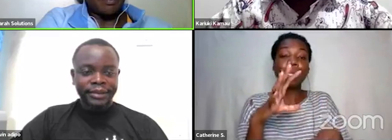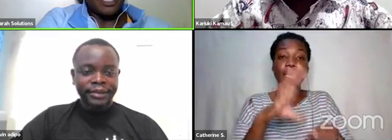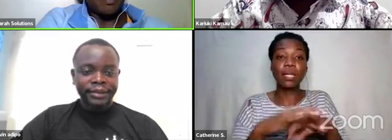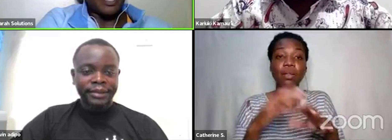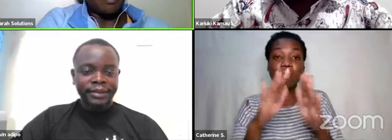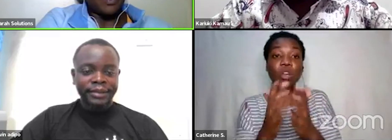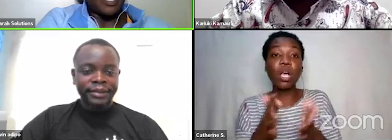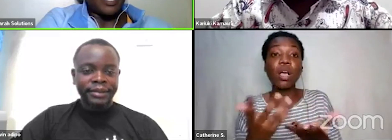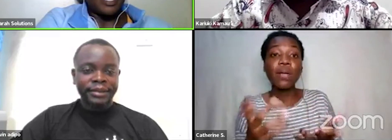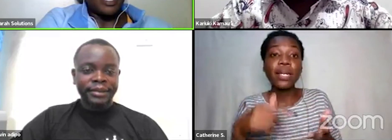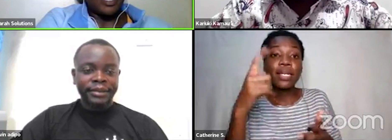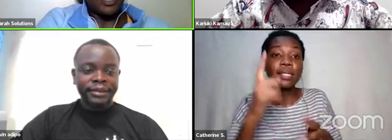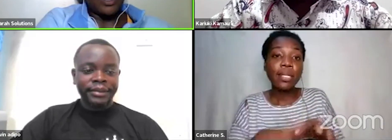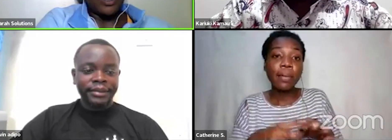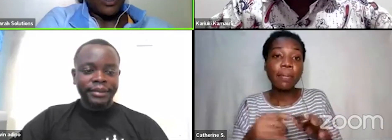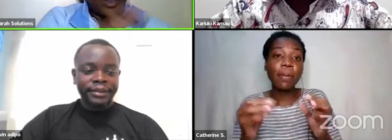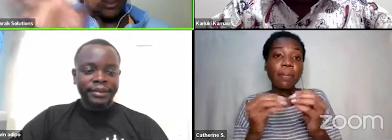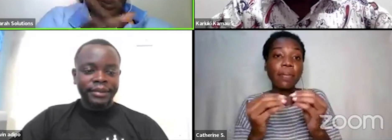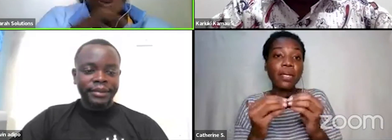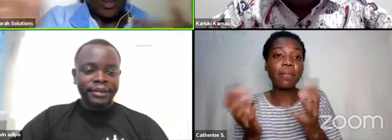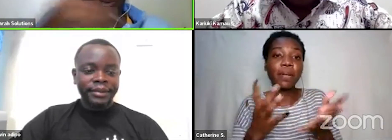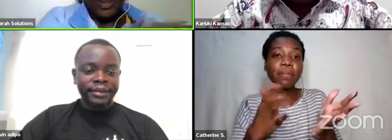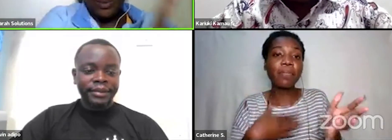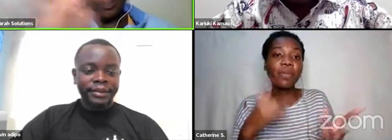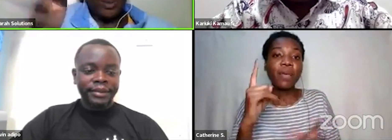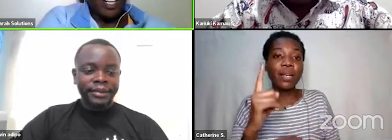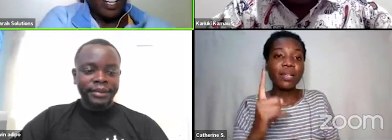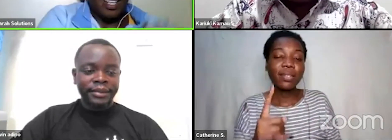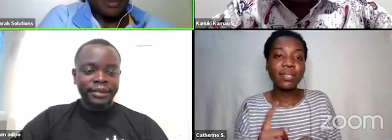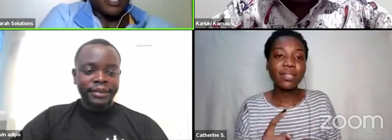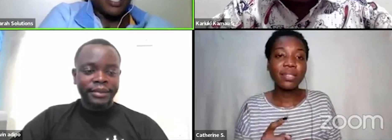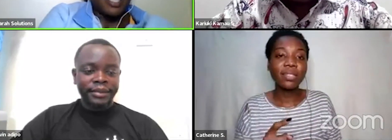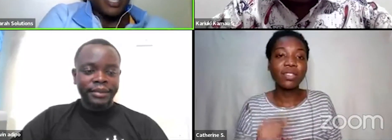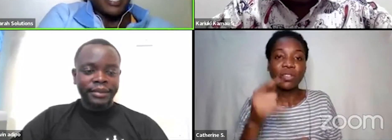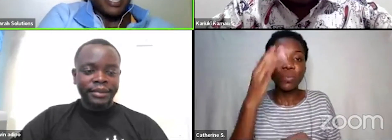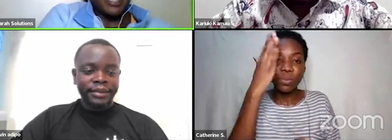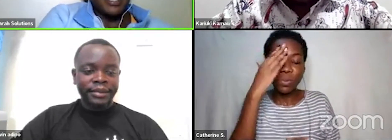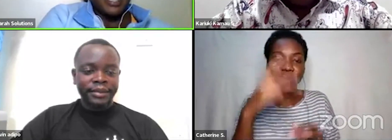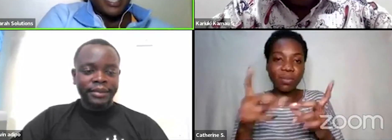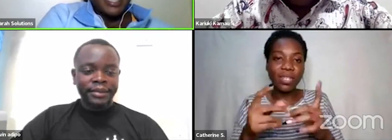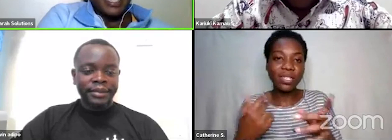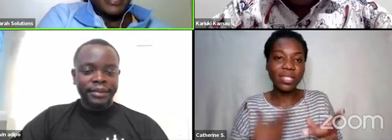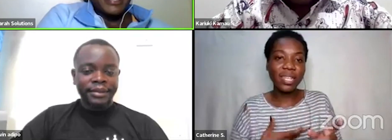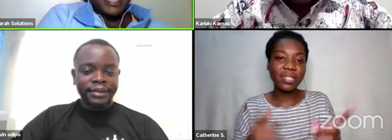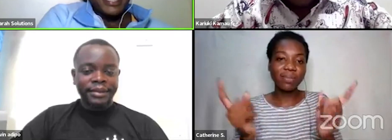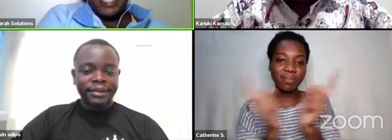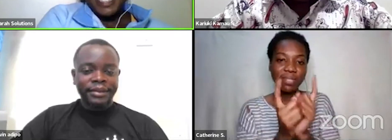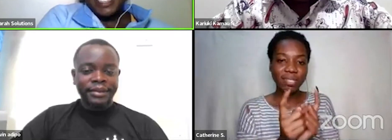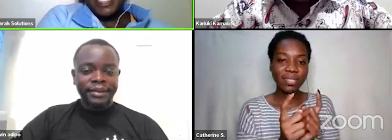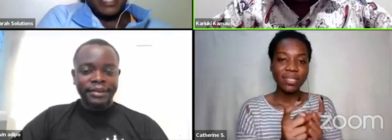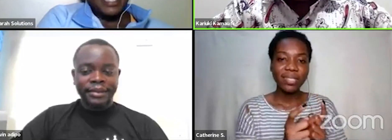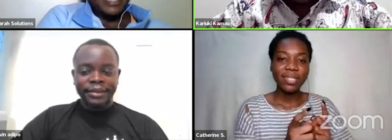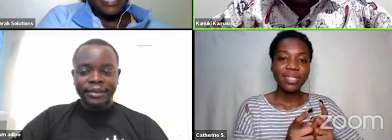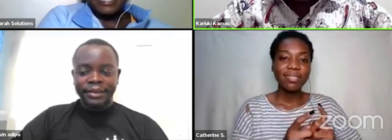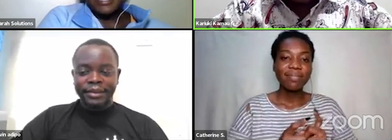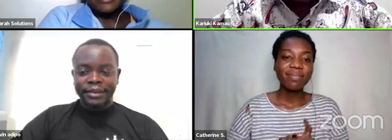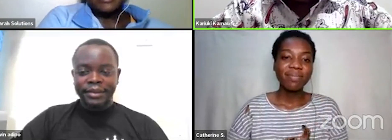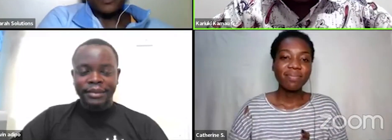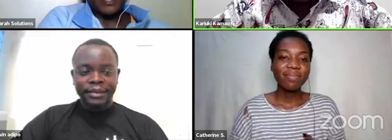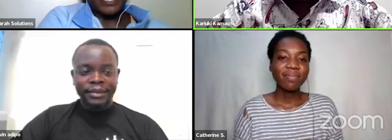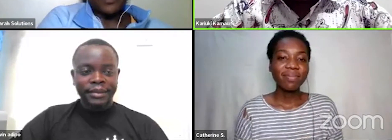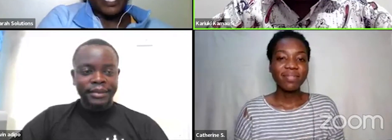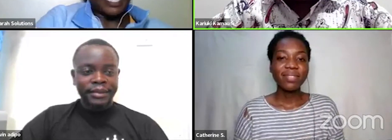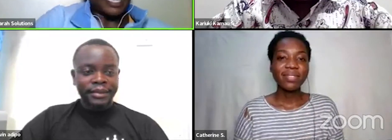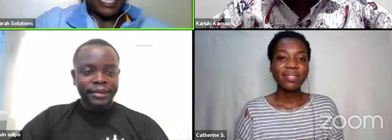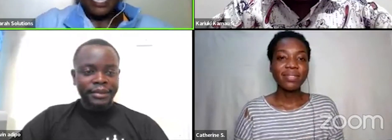time we are meeting, please bring me one. Unajua kwenye tunakutananga, please. I will. They